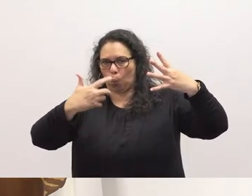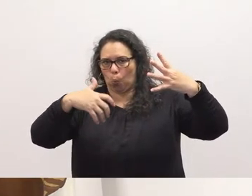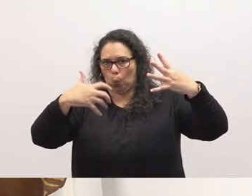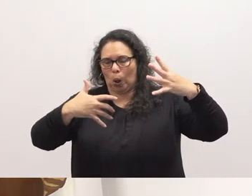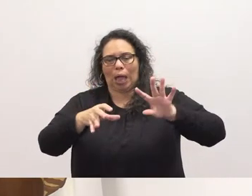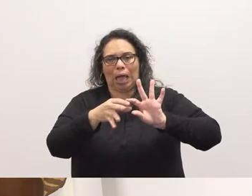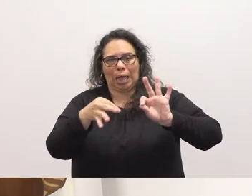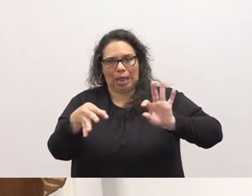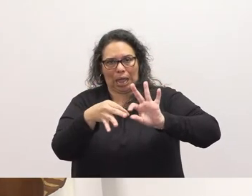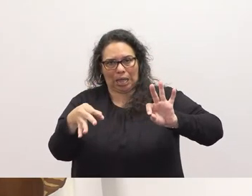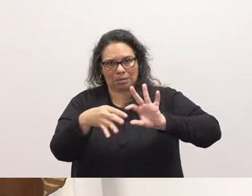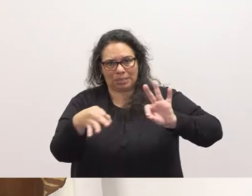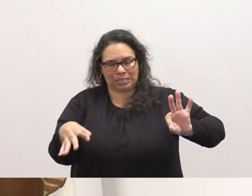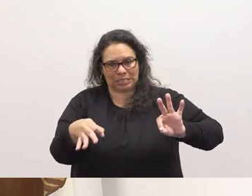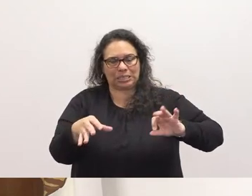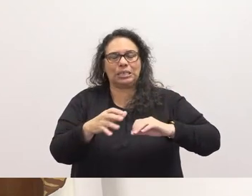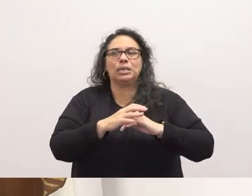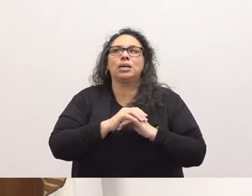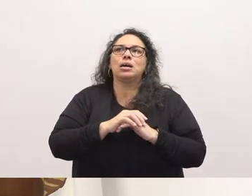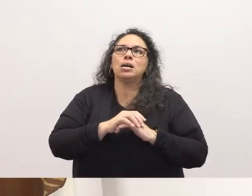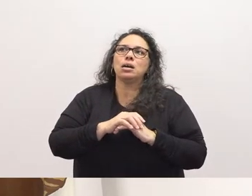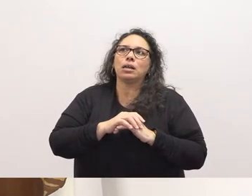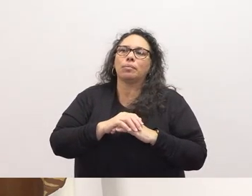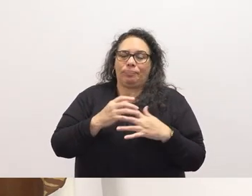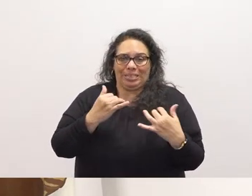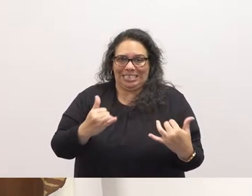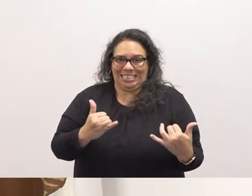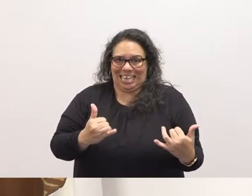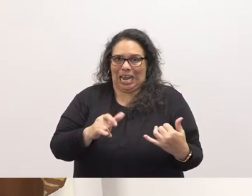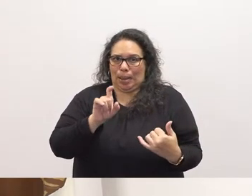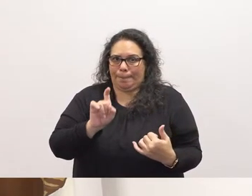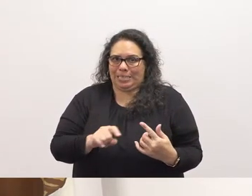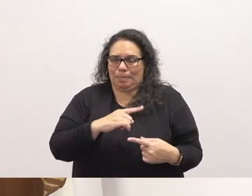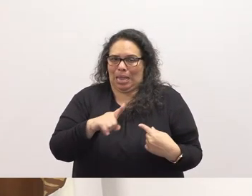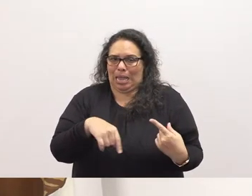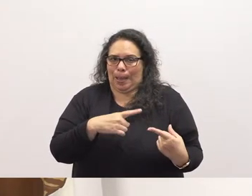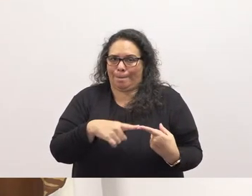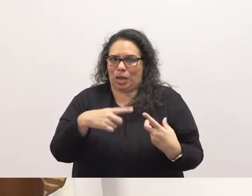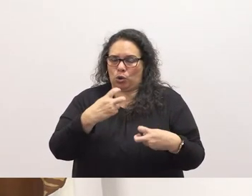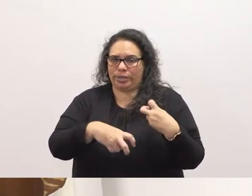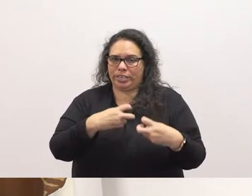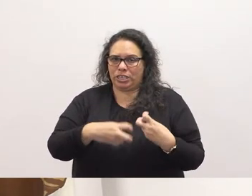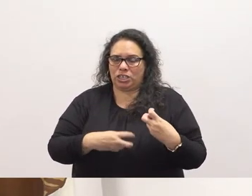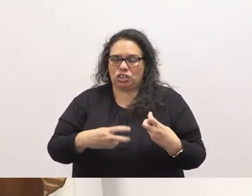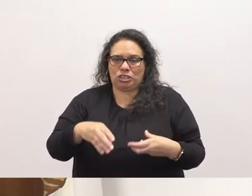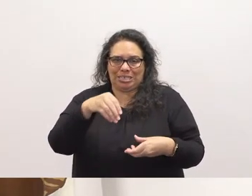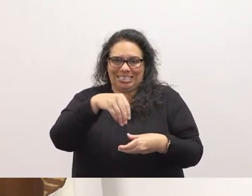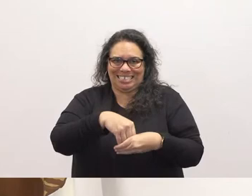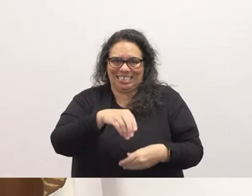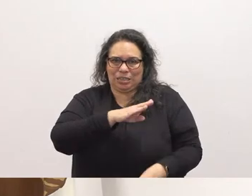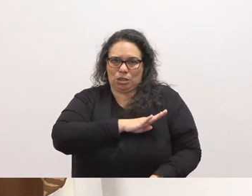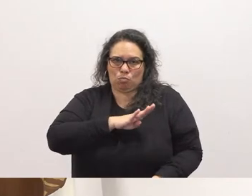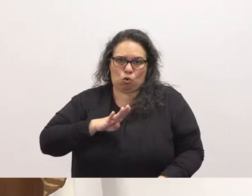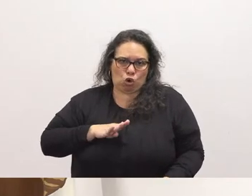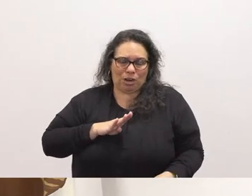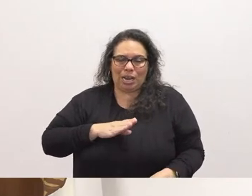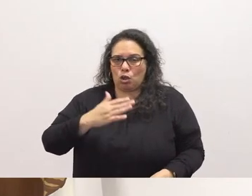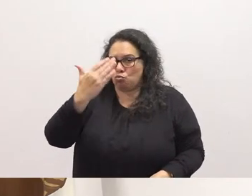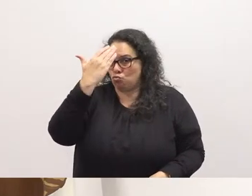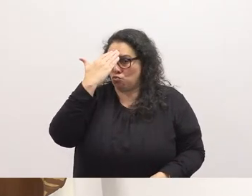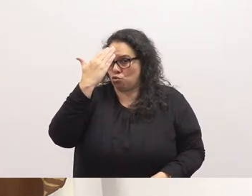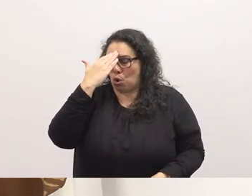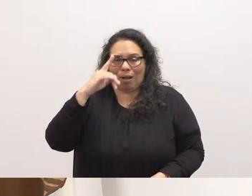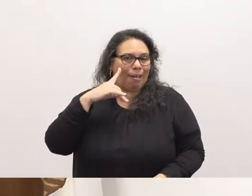Comments on an item not listed for discussion today must be about issues that are within the jurisdiction of the board. Please note that